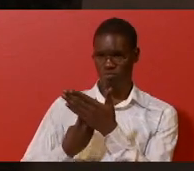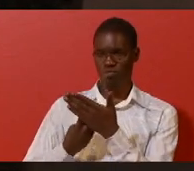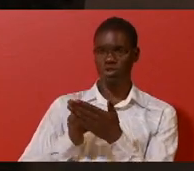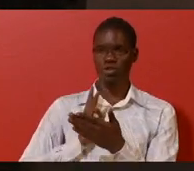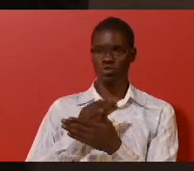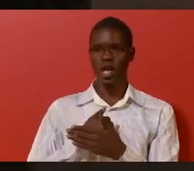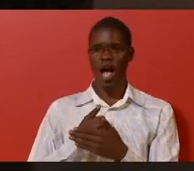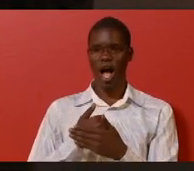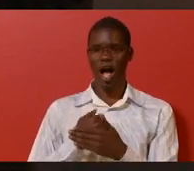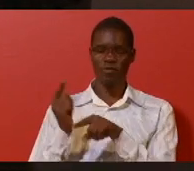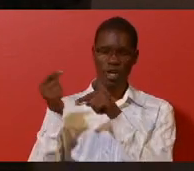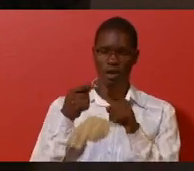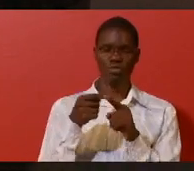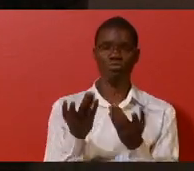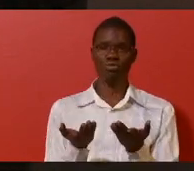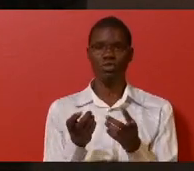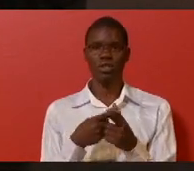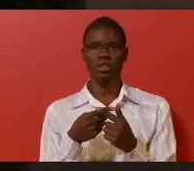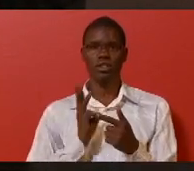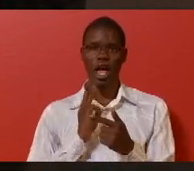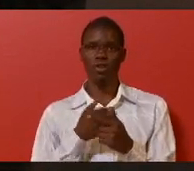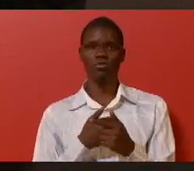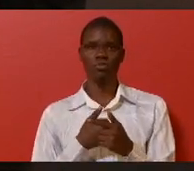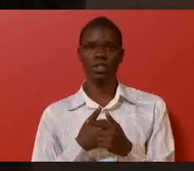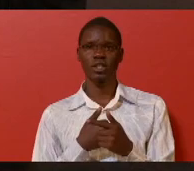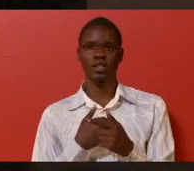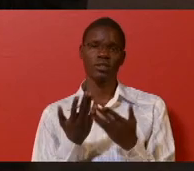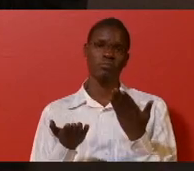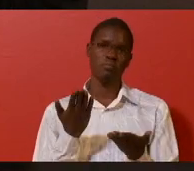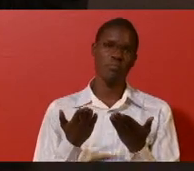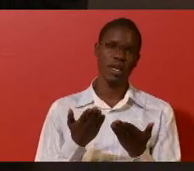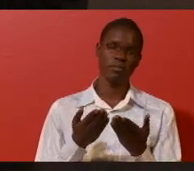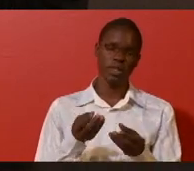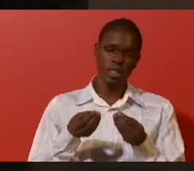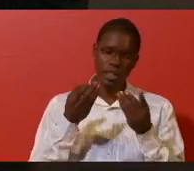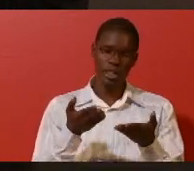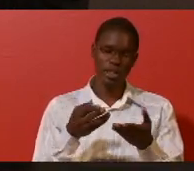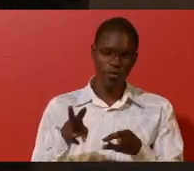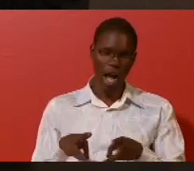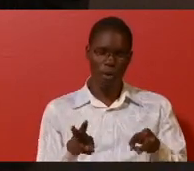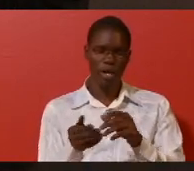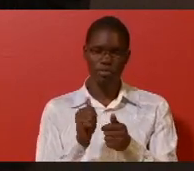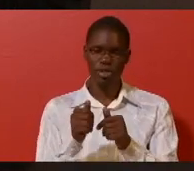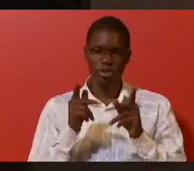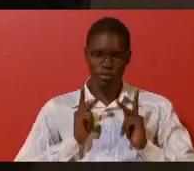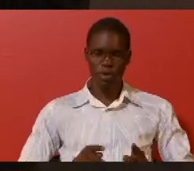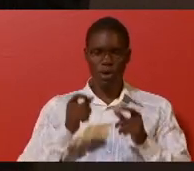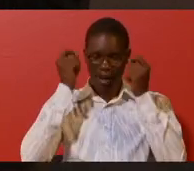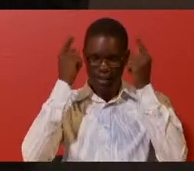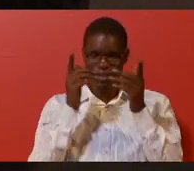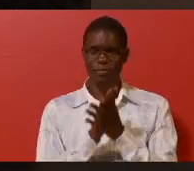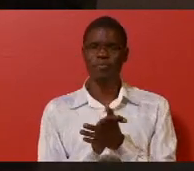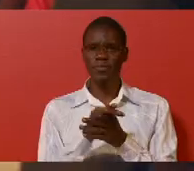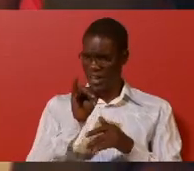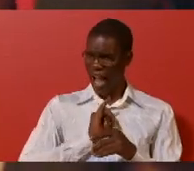Why don't you tell them the place that we've come so that we can apply this text in a way that really works? Tell them. Tell them? Yeah, you want me